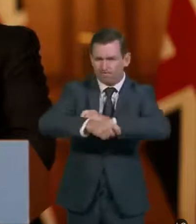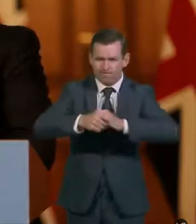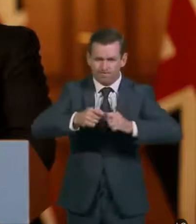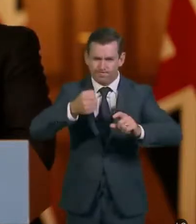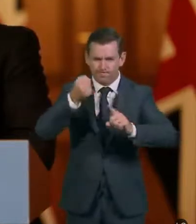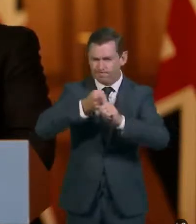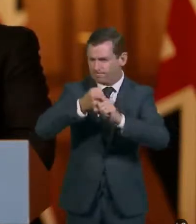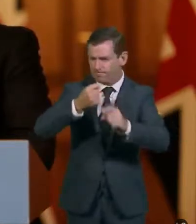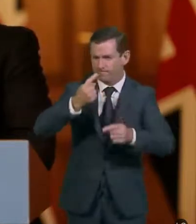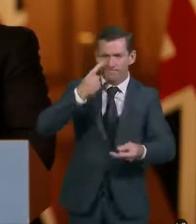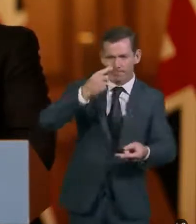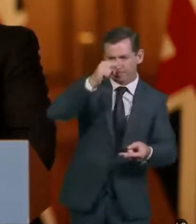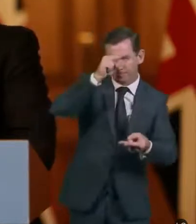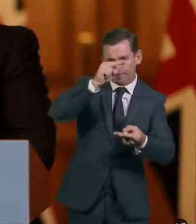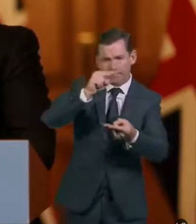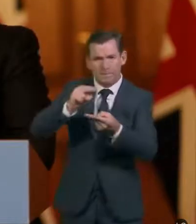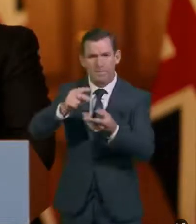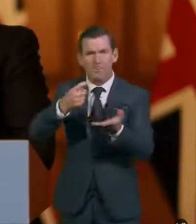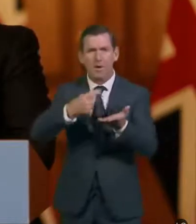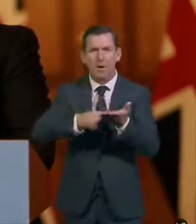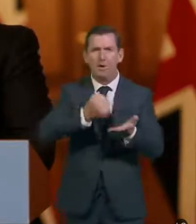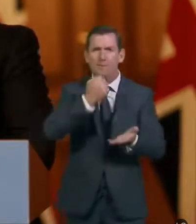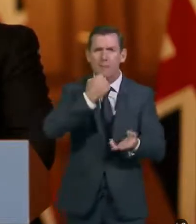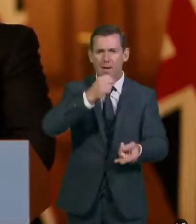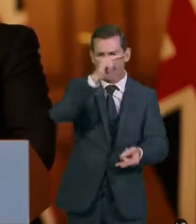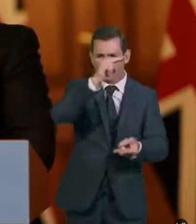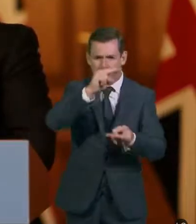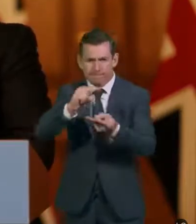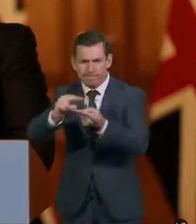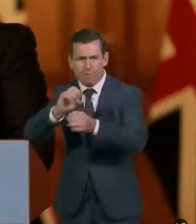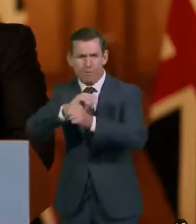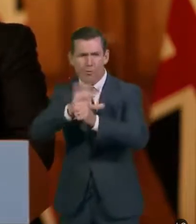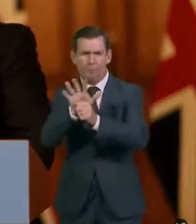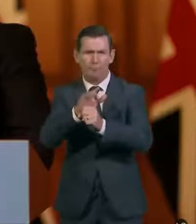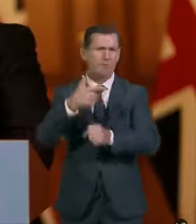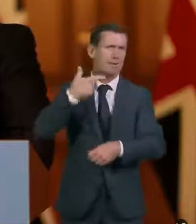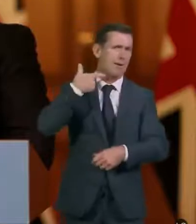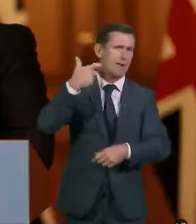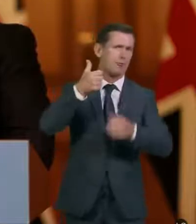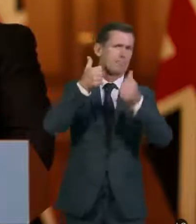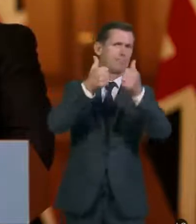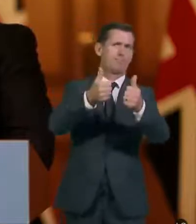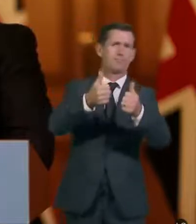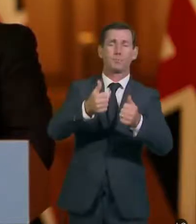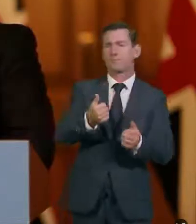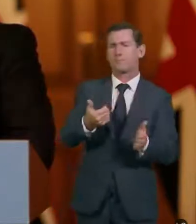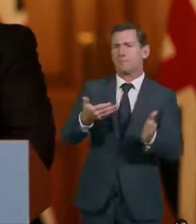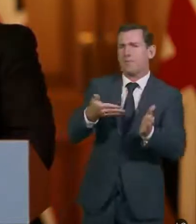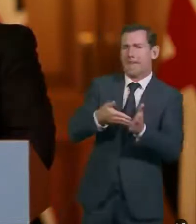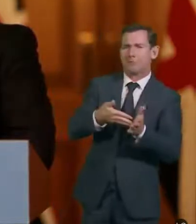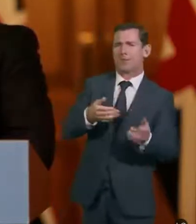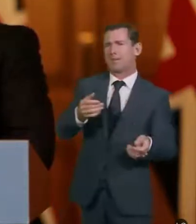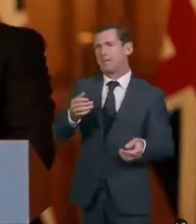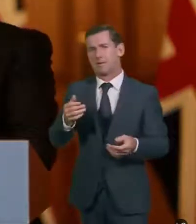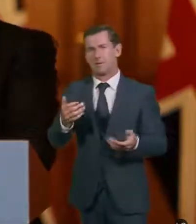reduce the spread of the virus in Lancashire. And we can do it. We can do it